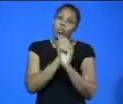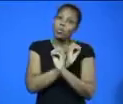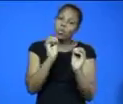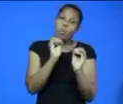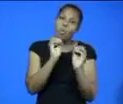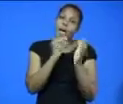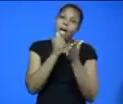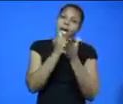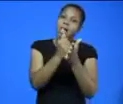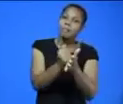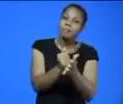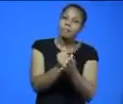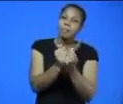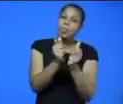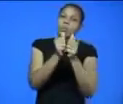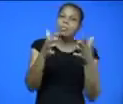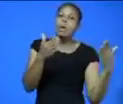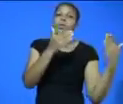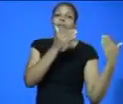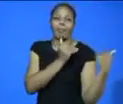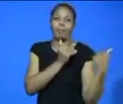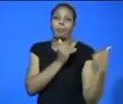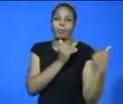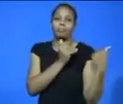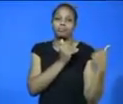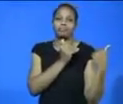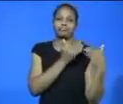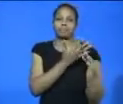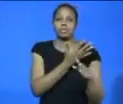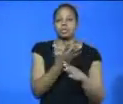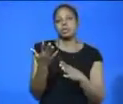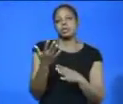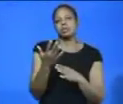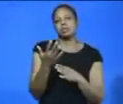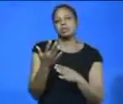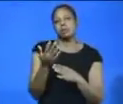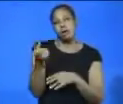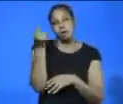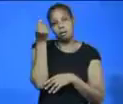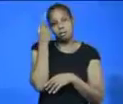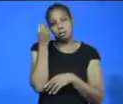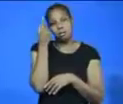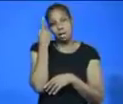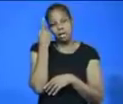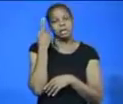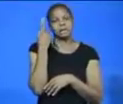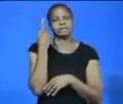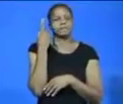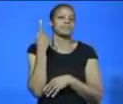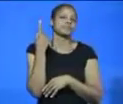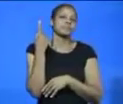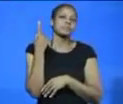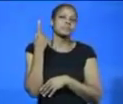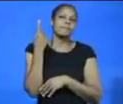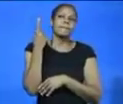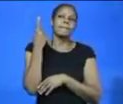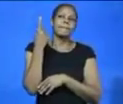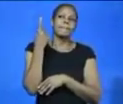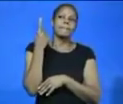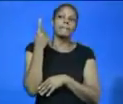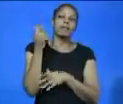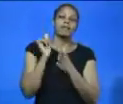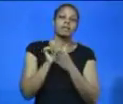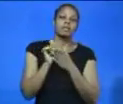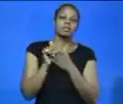and hopeless. There is a sociological understanding that